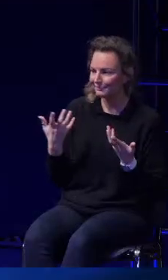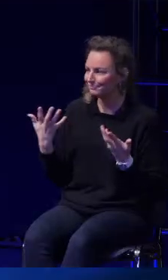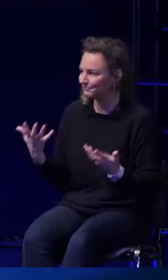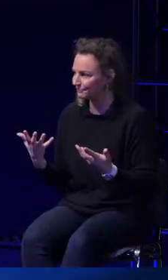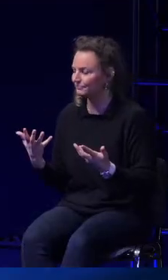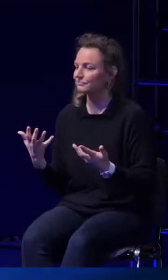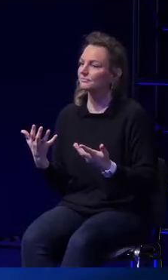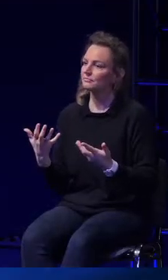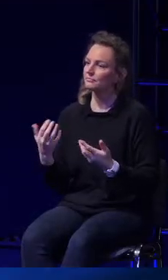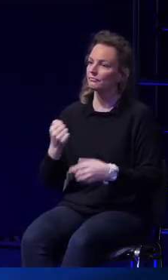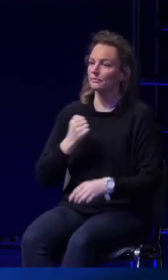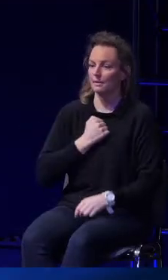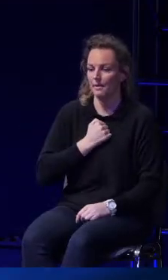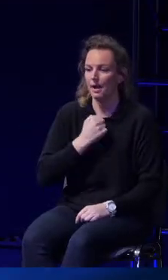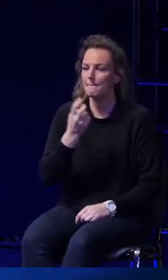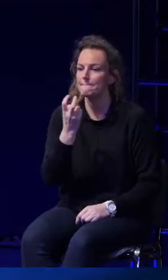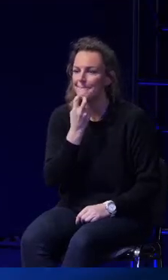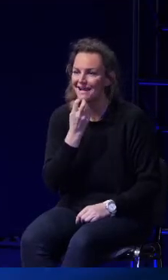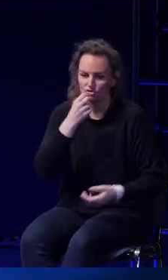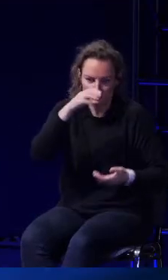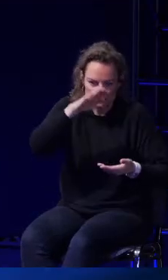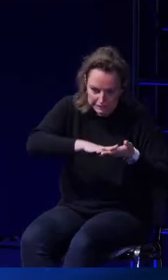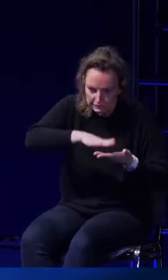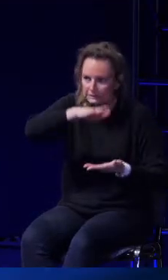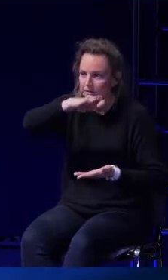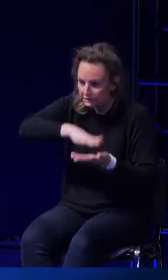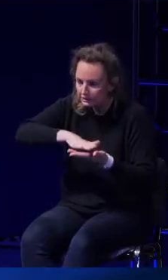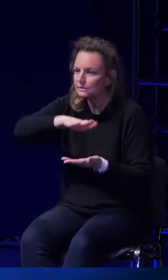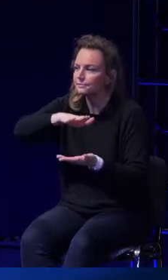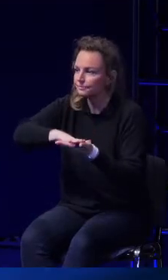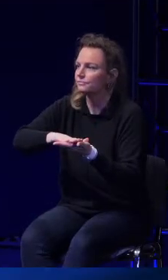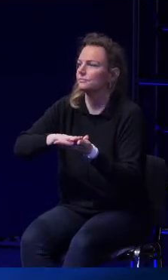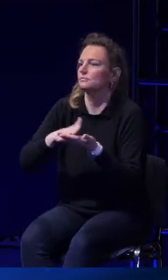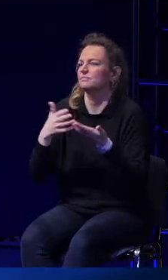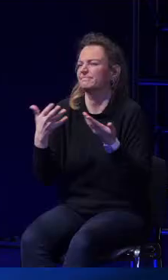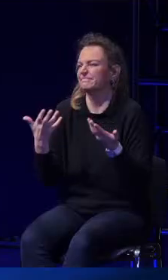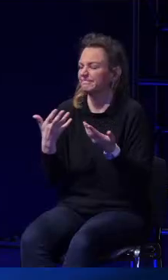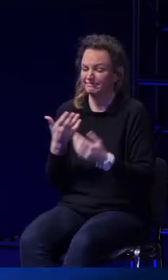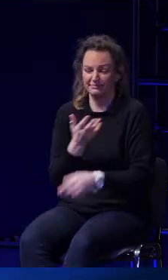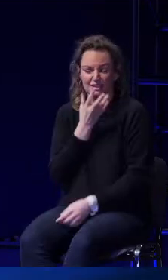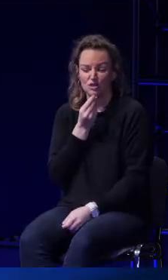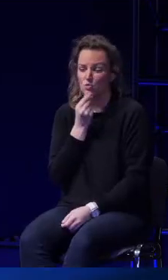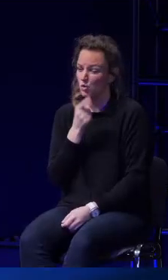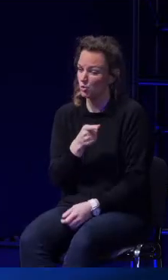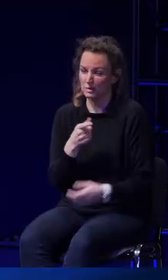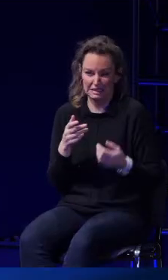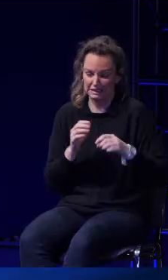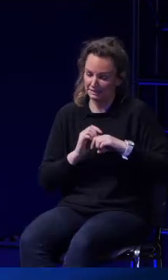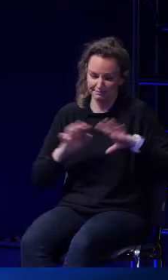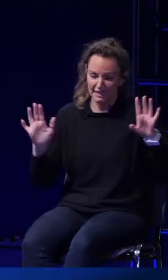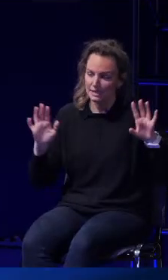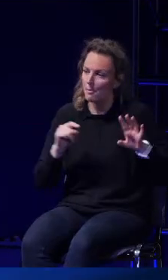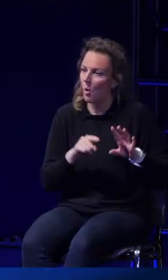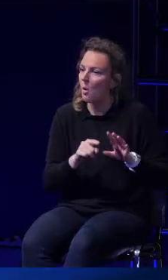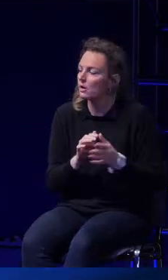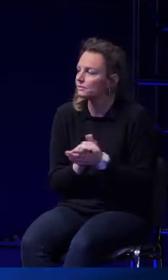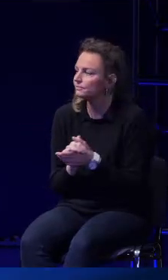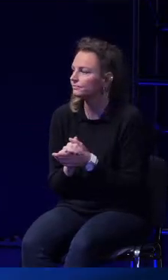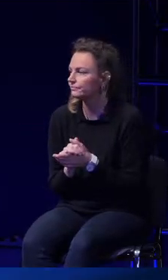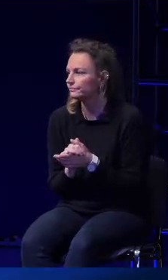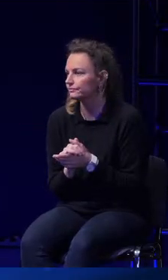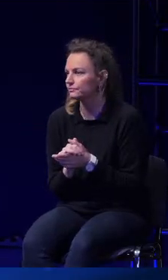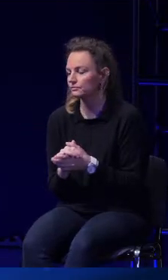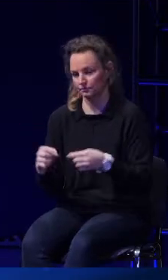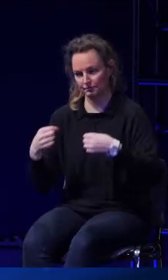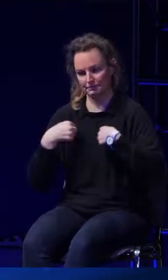meters with the batteries had melted out of them. I tend not to use it anymore. I find that for